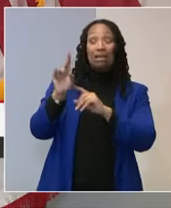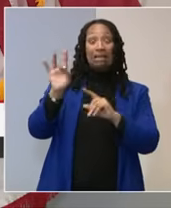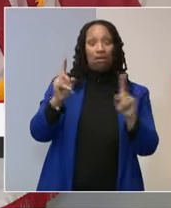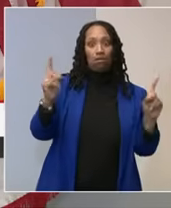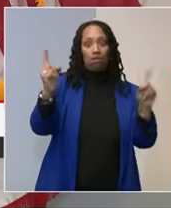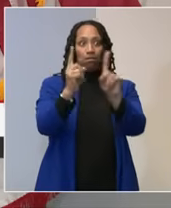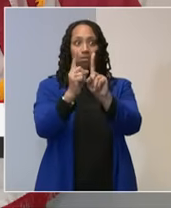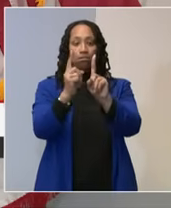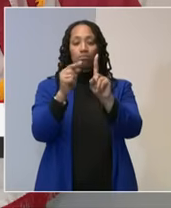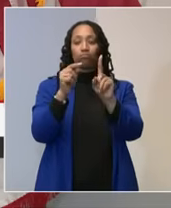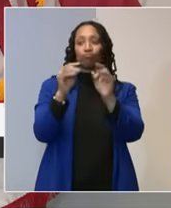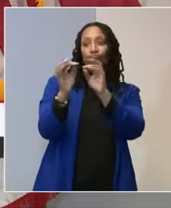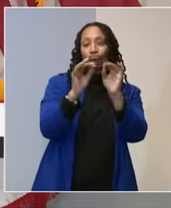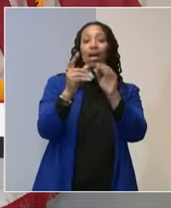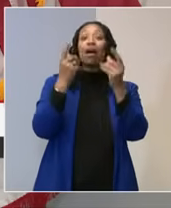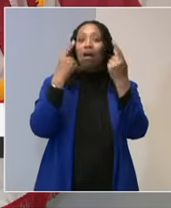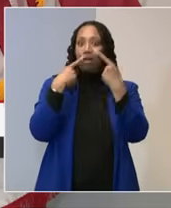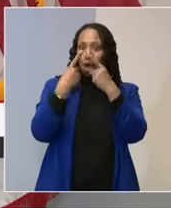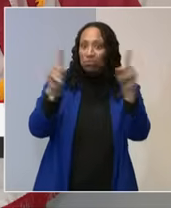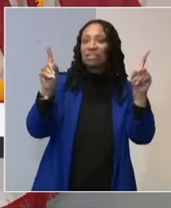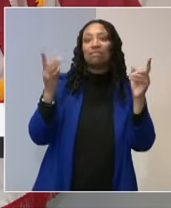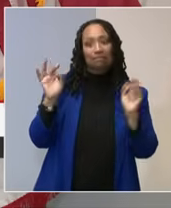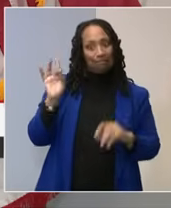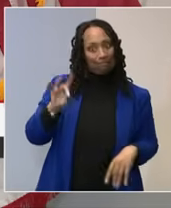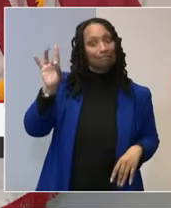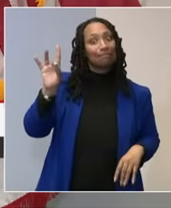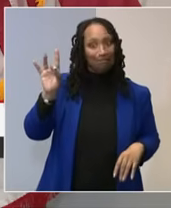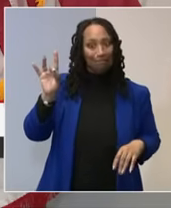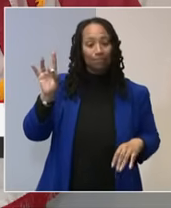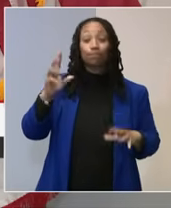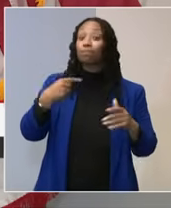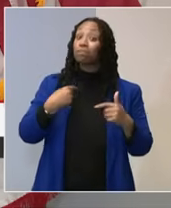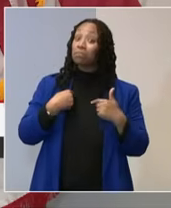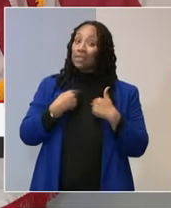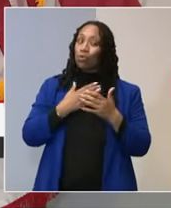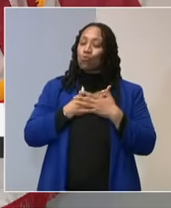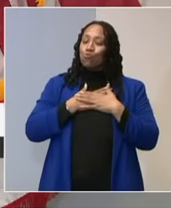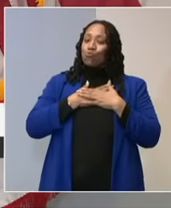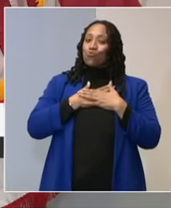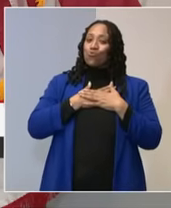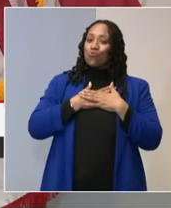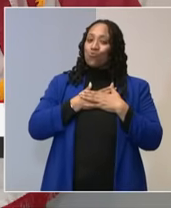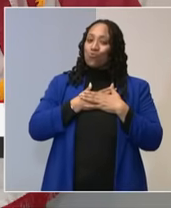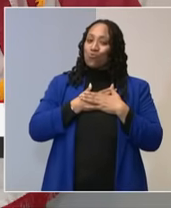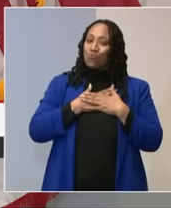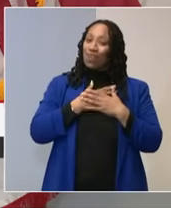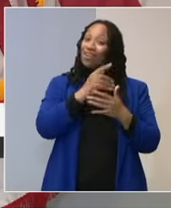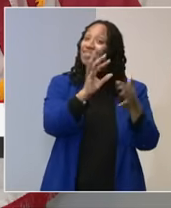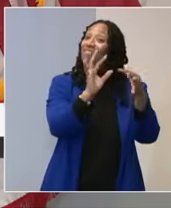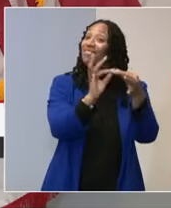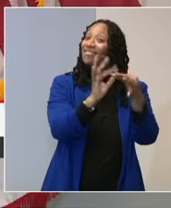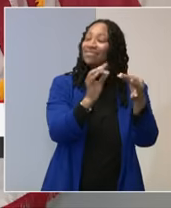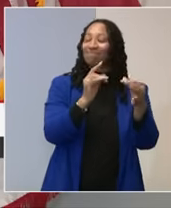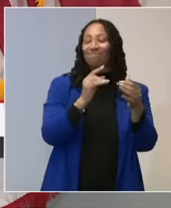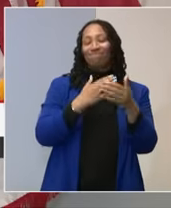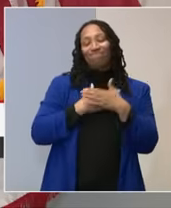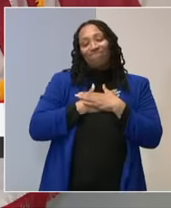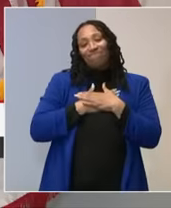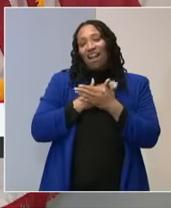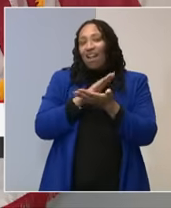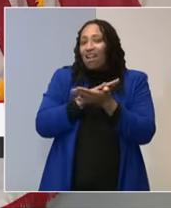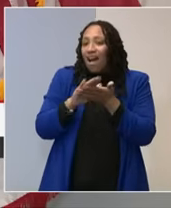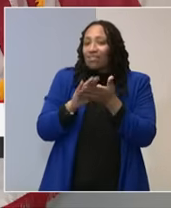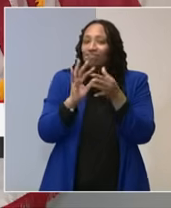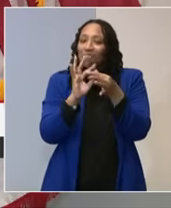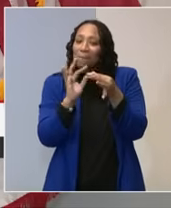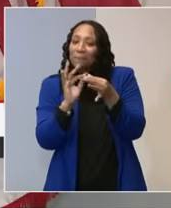video of the president's remarks, and I think that's what I've heard so far. I talked to Senator Also Brooks. And then I